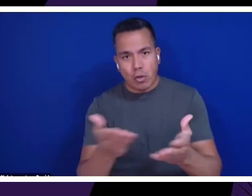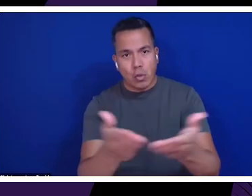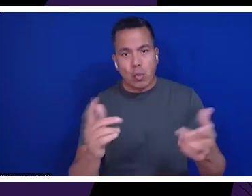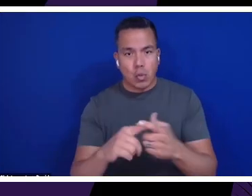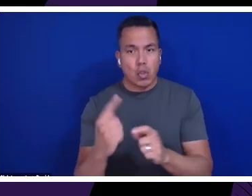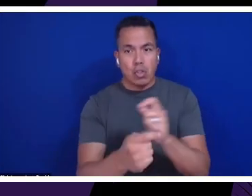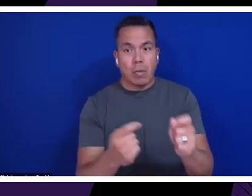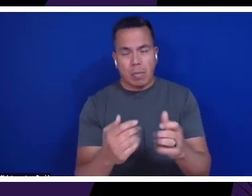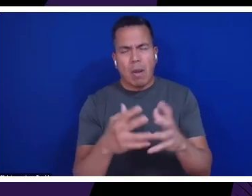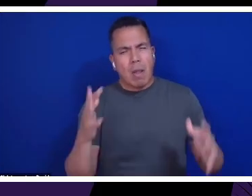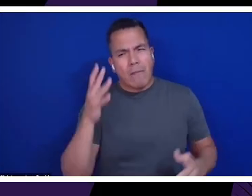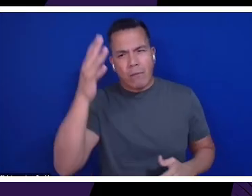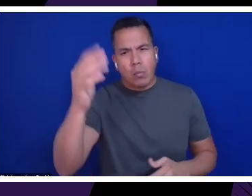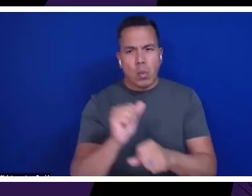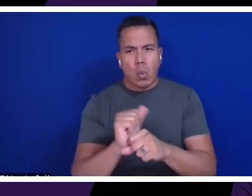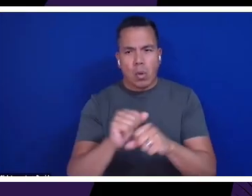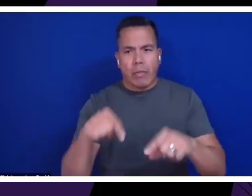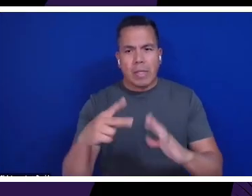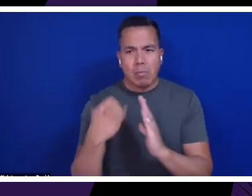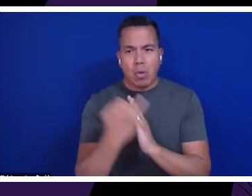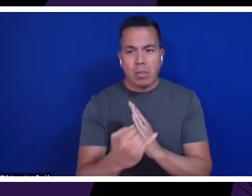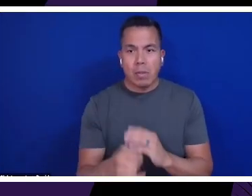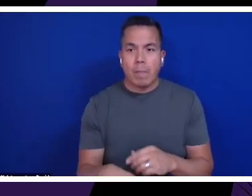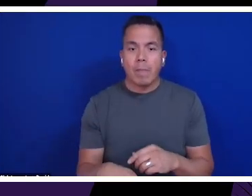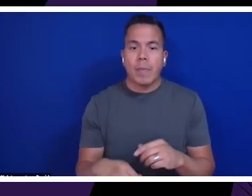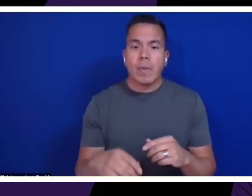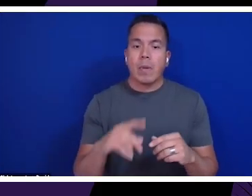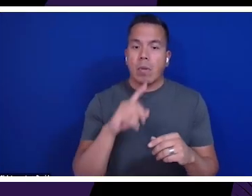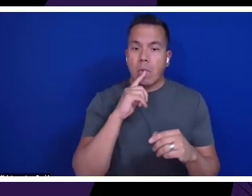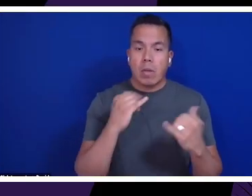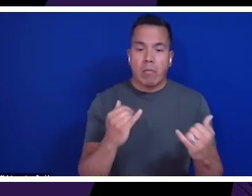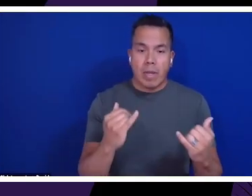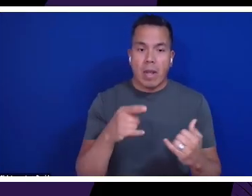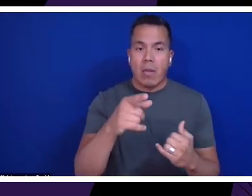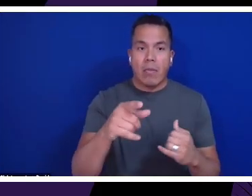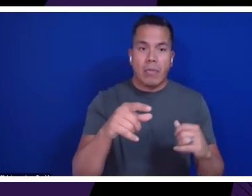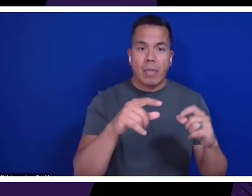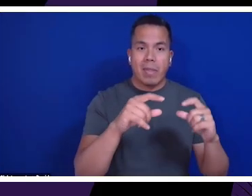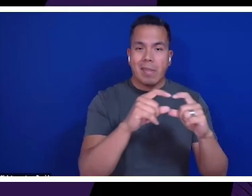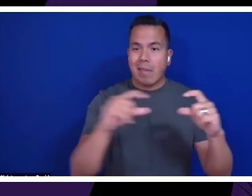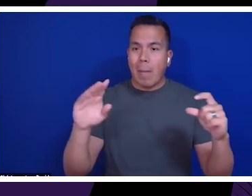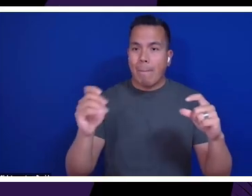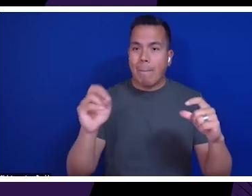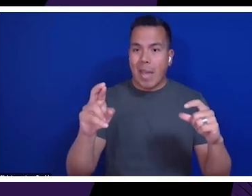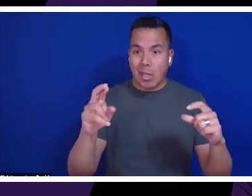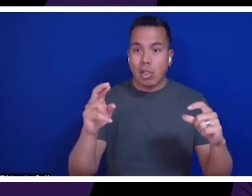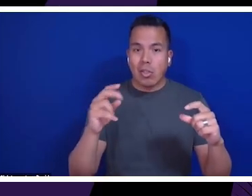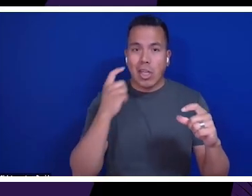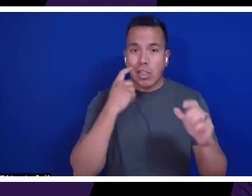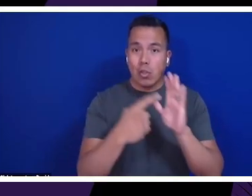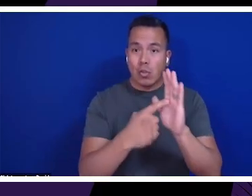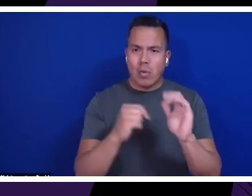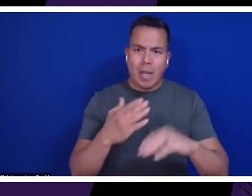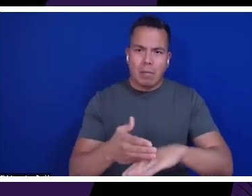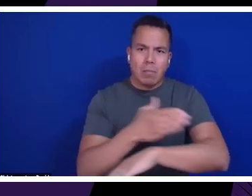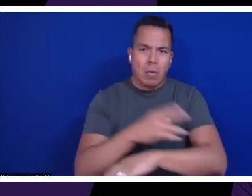of future scope in this project. We have the banner I showed, we can just improve the UX of the whole banner. We also have to integrate